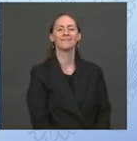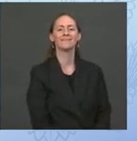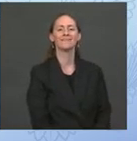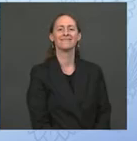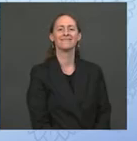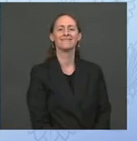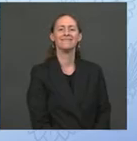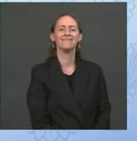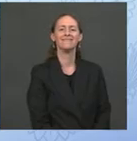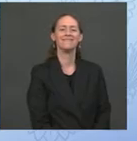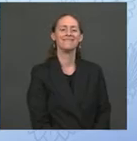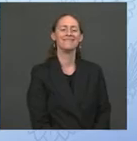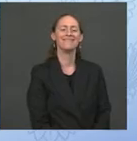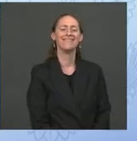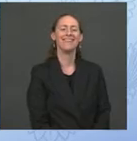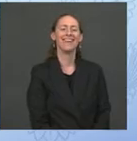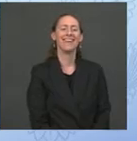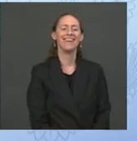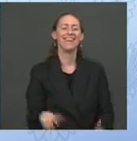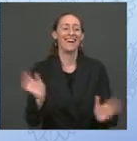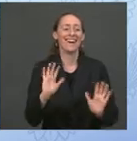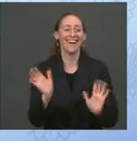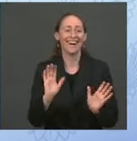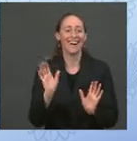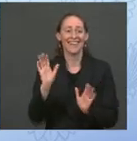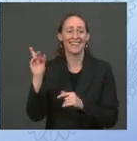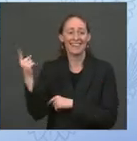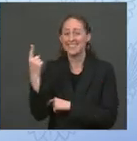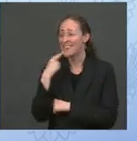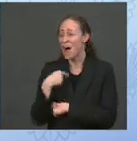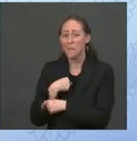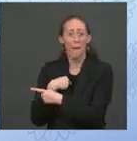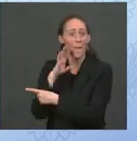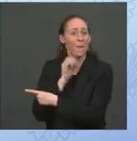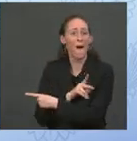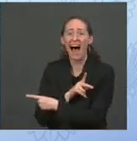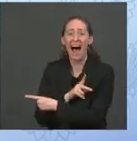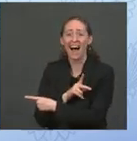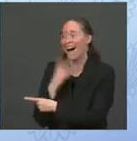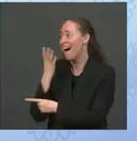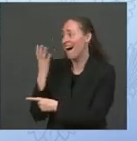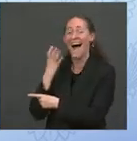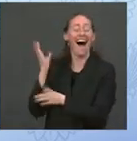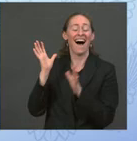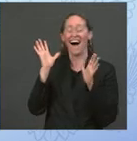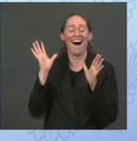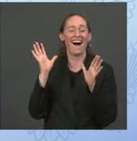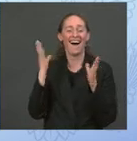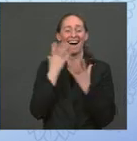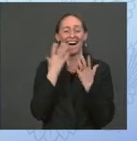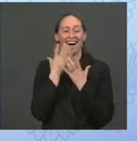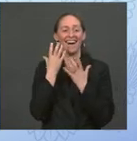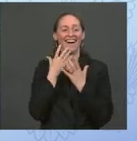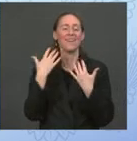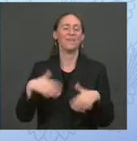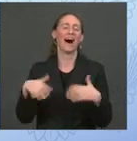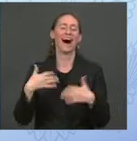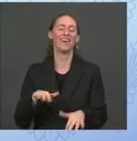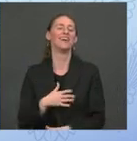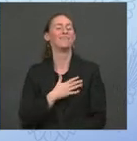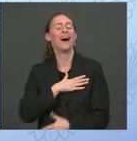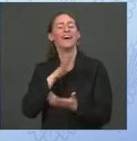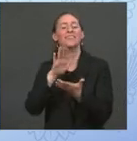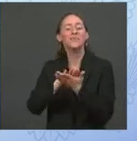It's Dr. Biden telling me it's gonna be okay. It's gonna be okay. My school communities, Crestwood and the Noes and